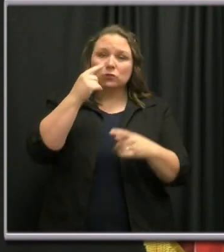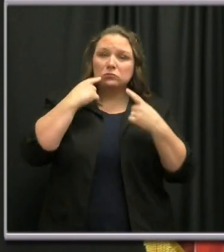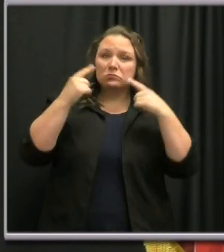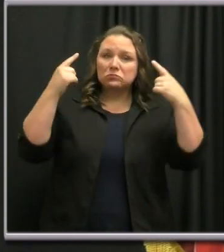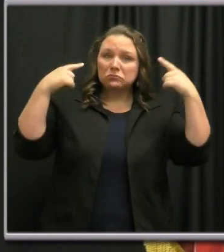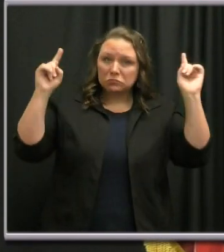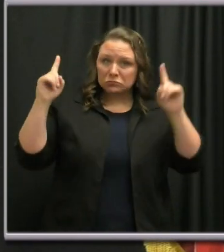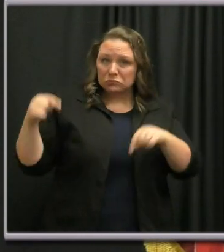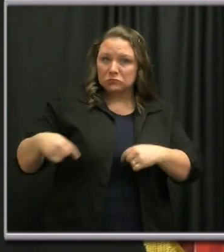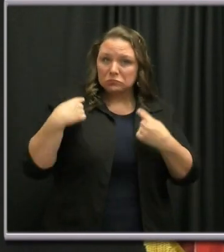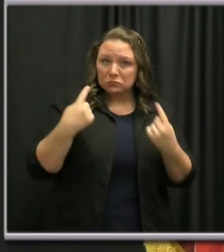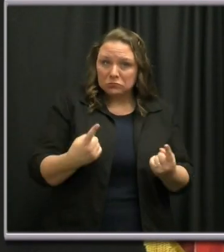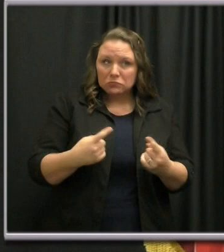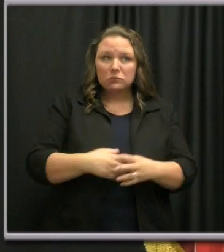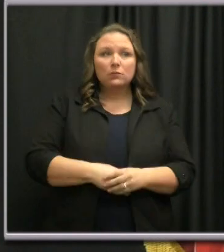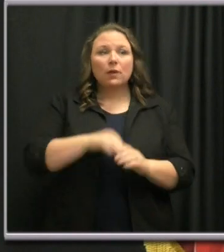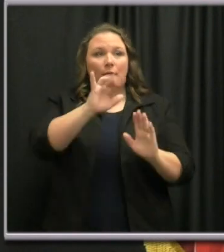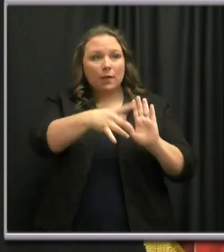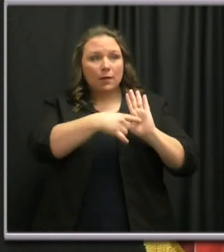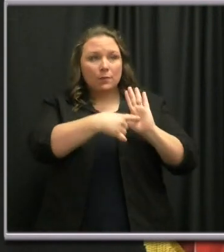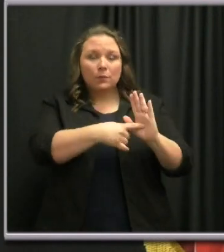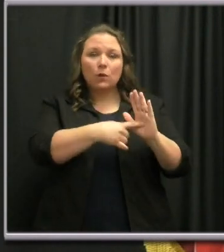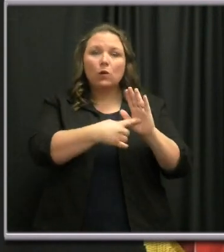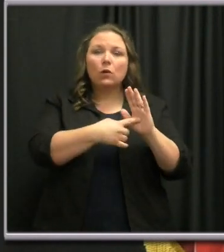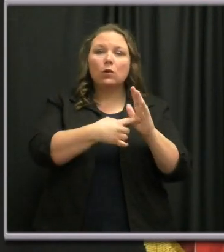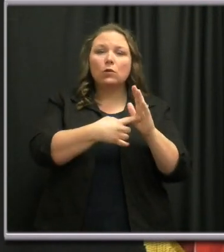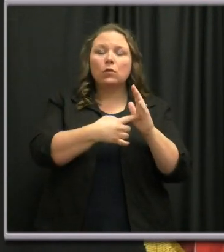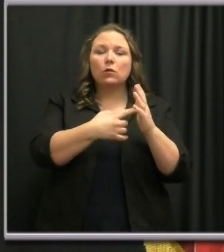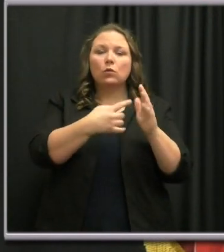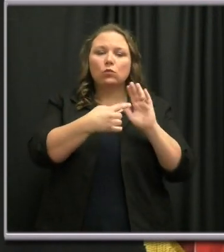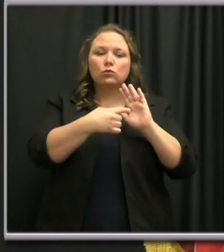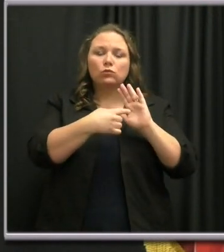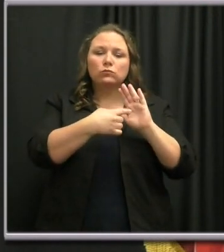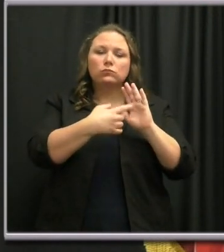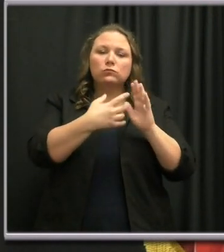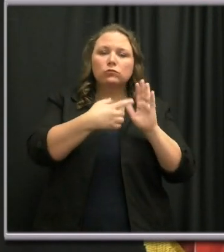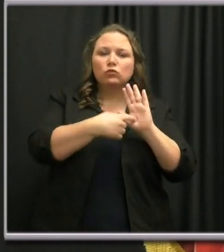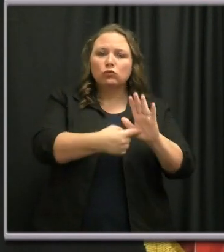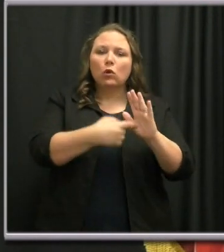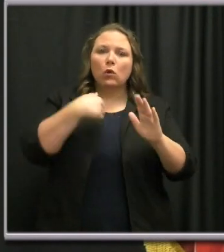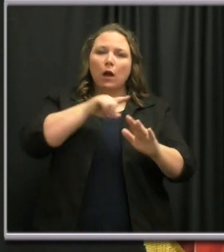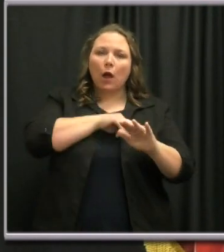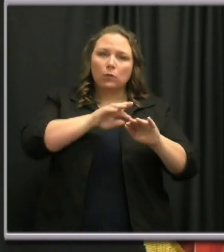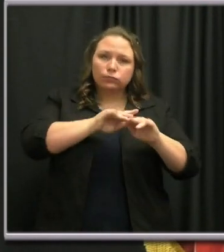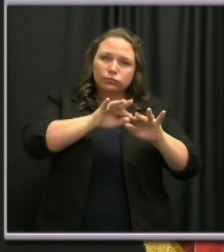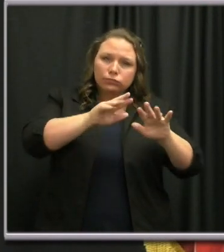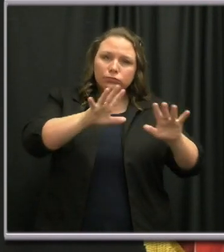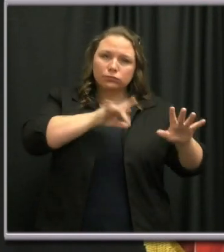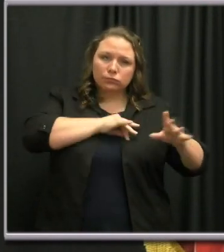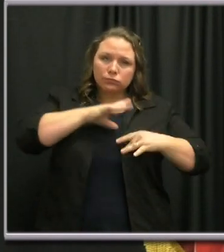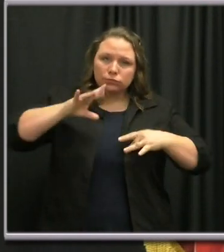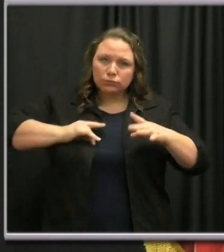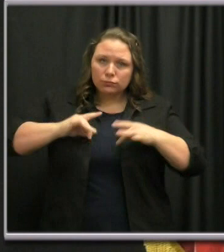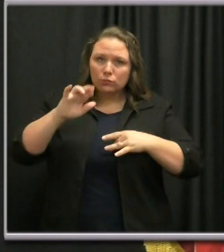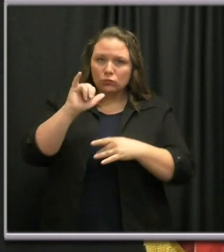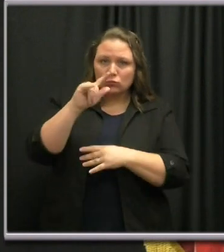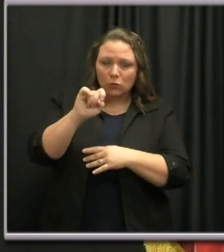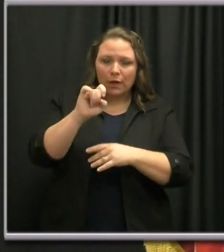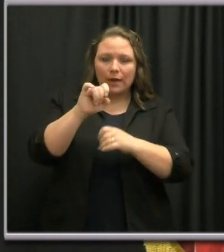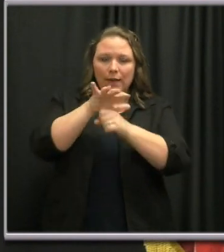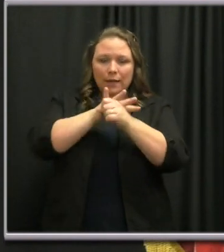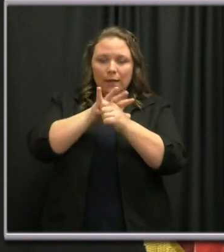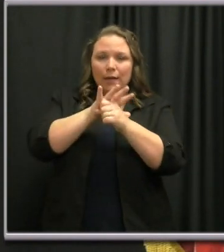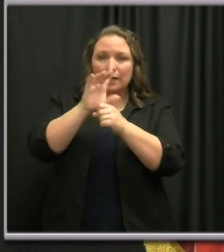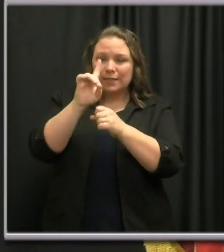working. Their model shows that the virus transmission rate in Davidson County and our surrounding counties, which measures